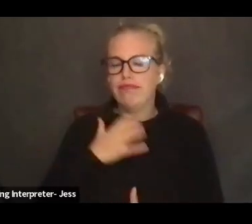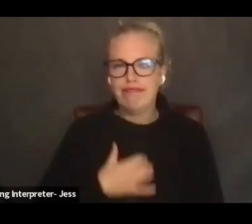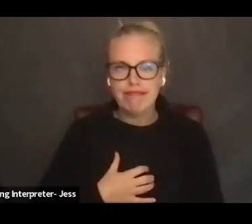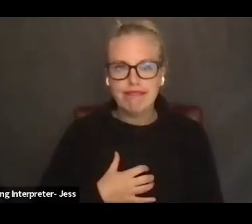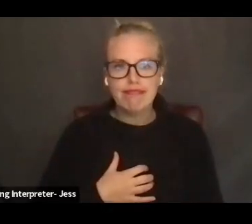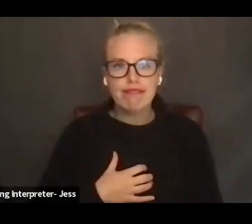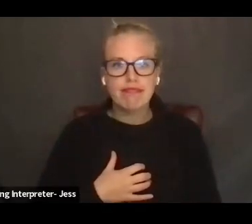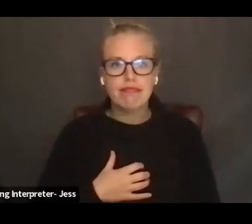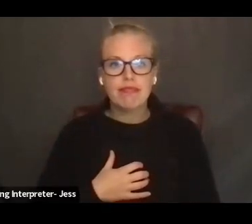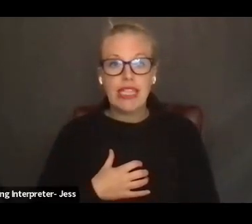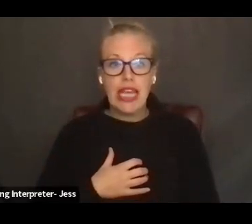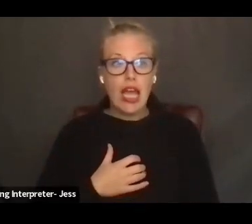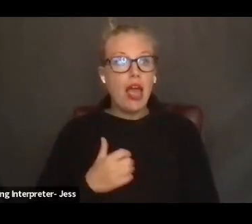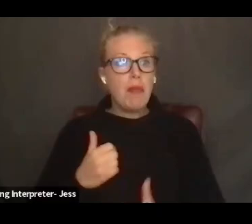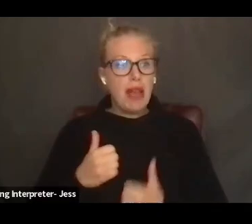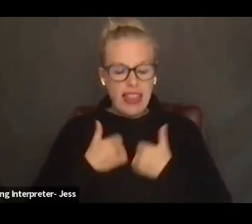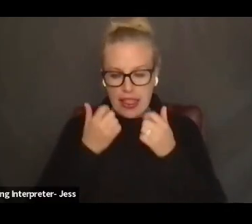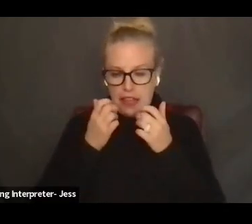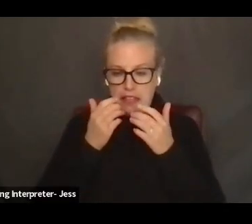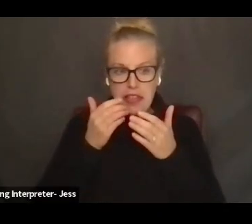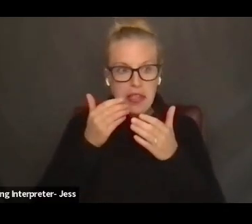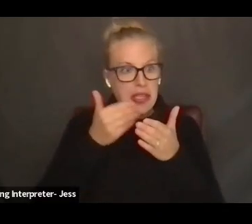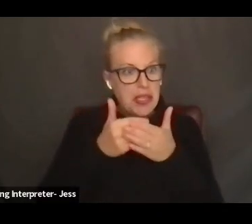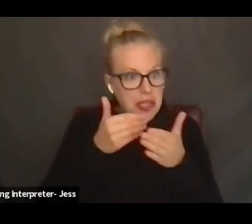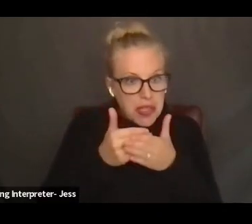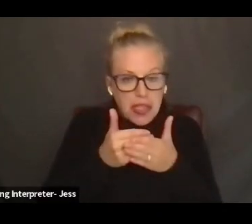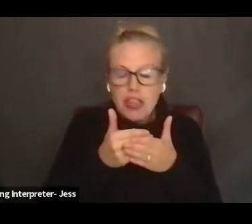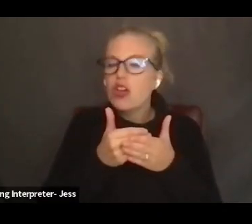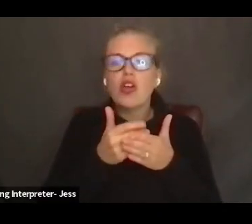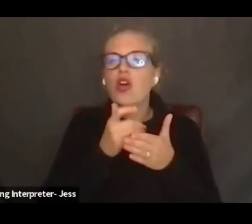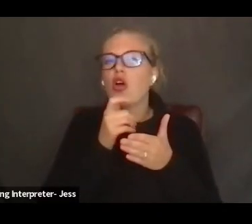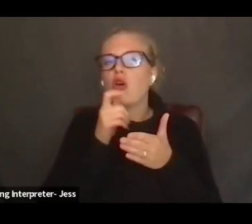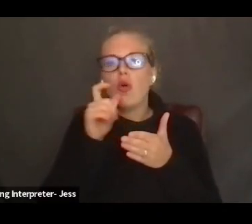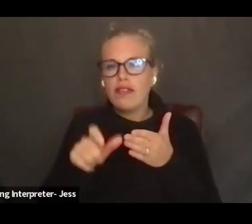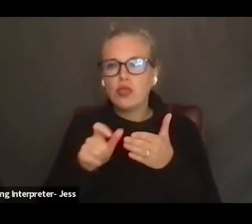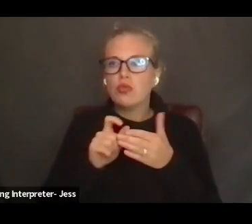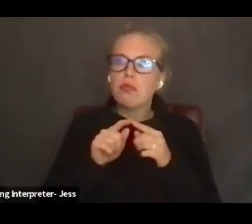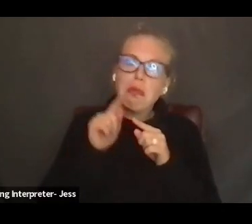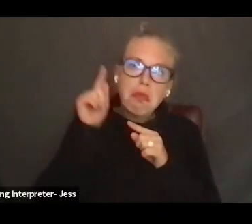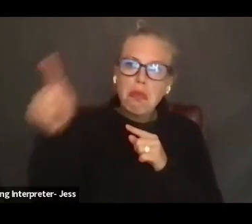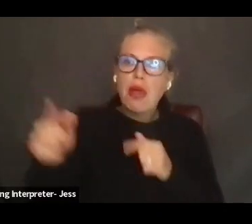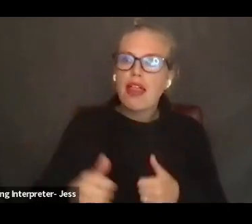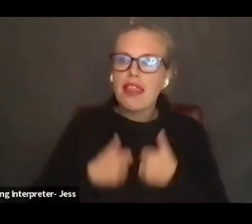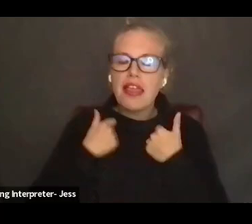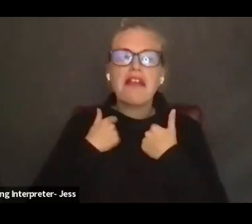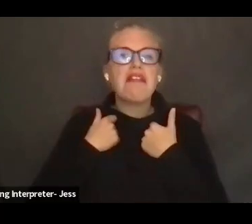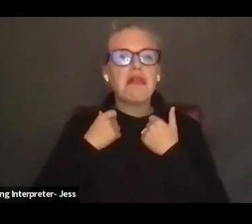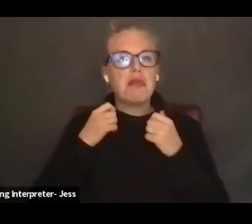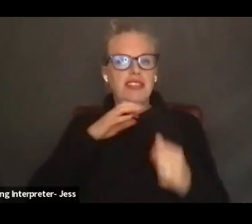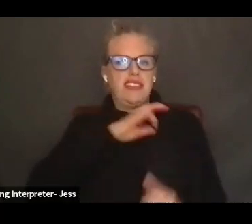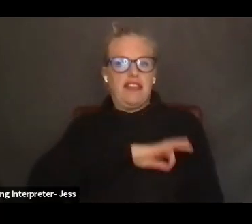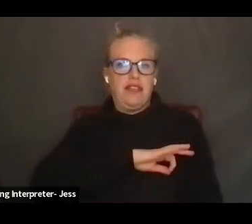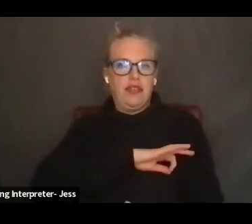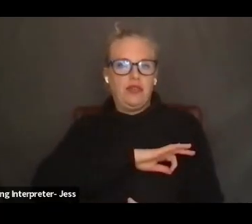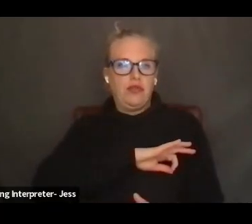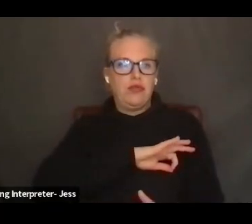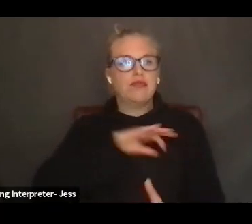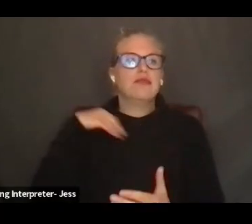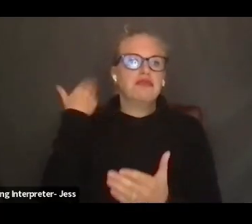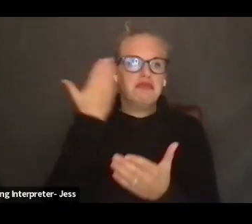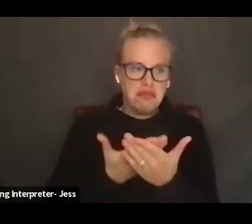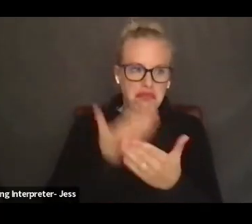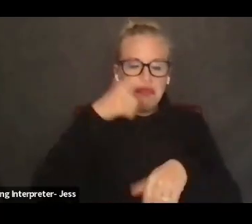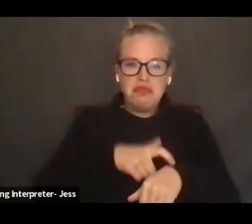don't have to live near you to be your agent, but it's helpful. So because then they can get there to make